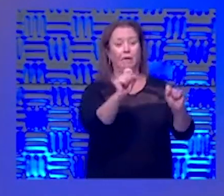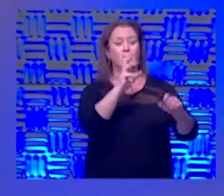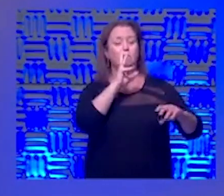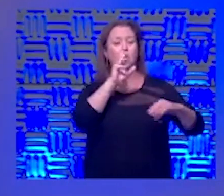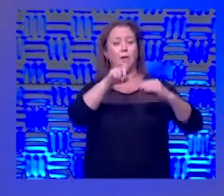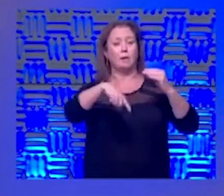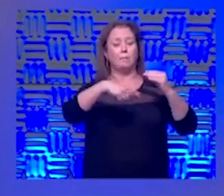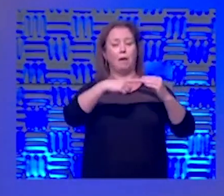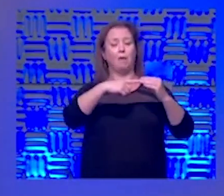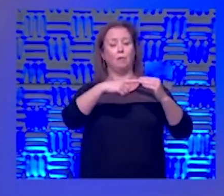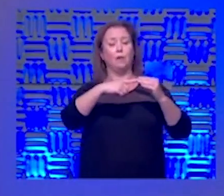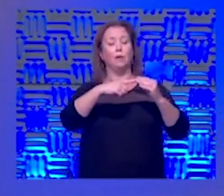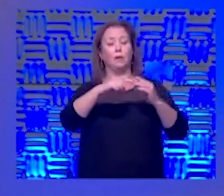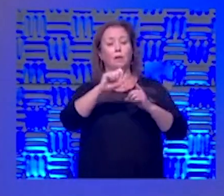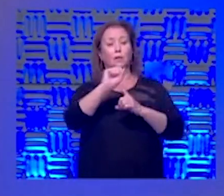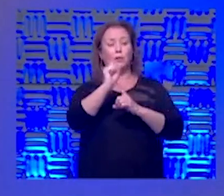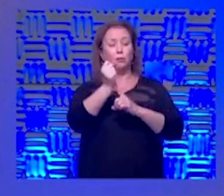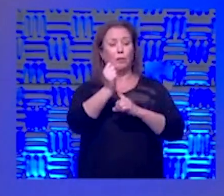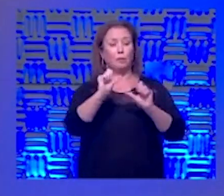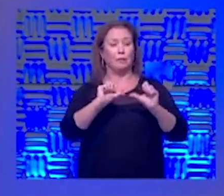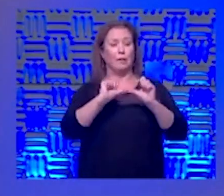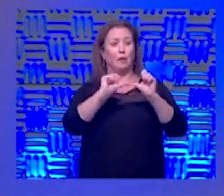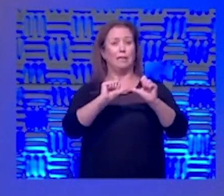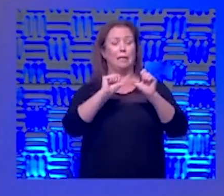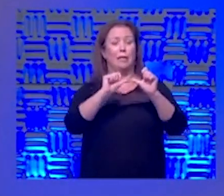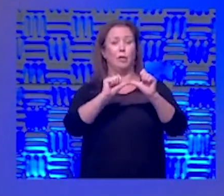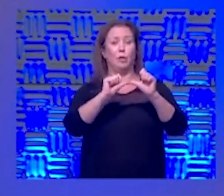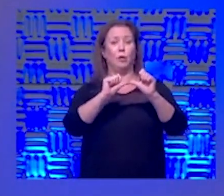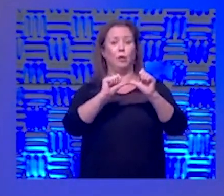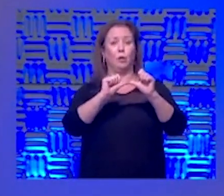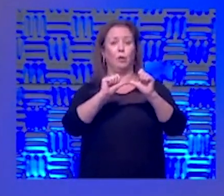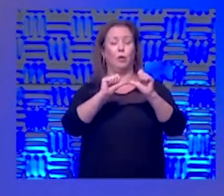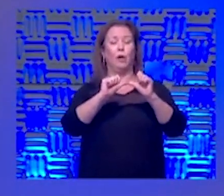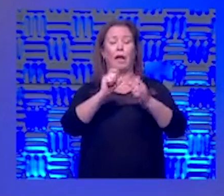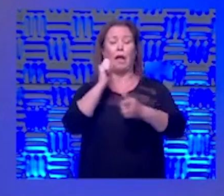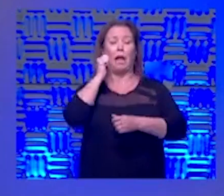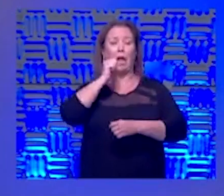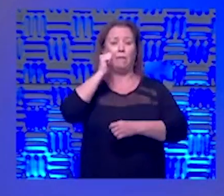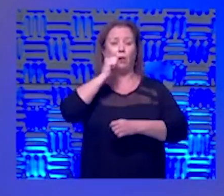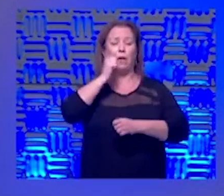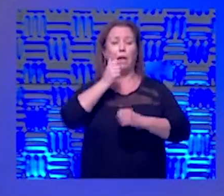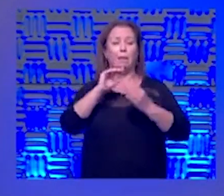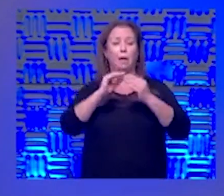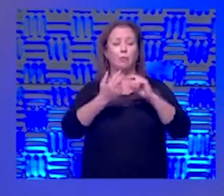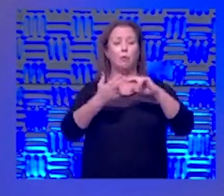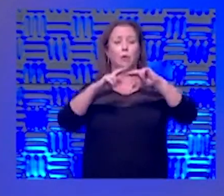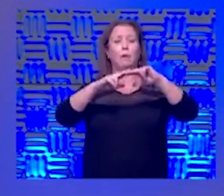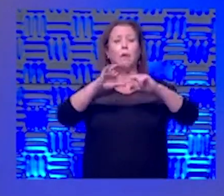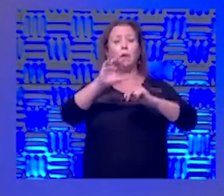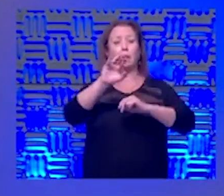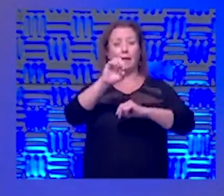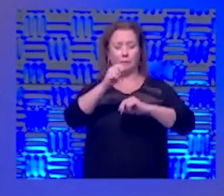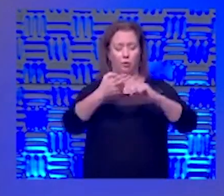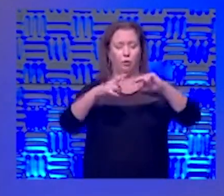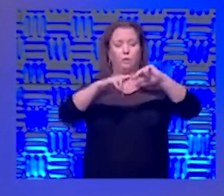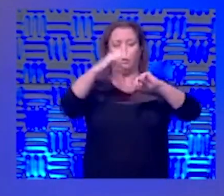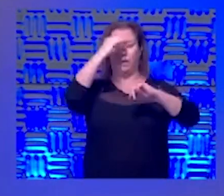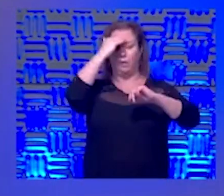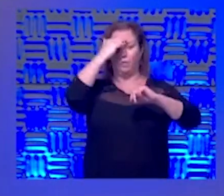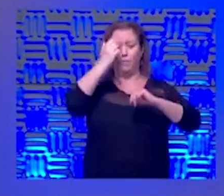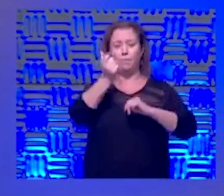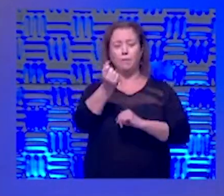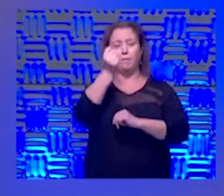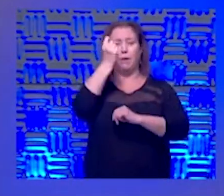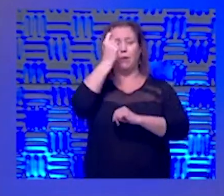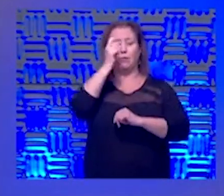about, there are cases that are continuing to go up every year, every day in the nation. So we know that cases are increasing. So